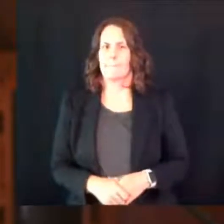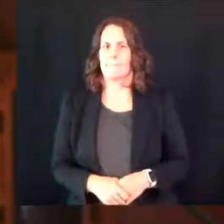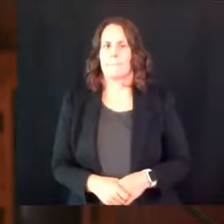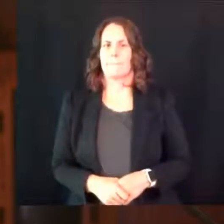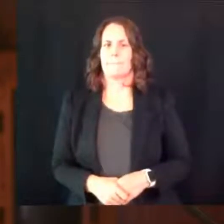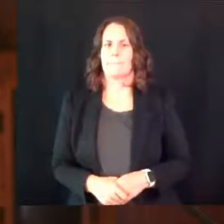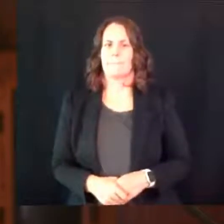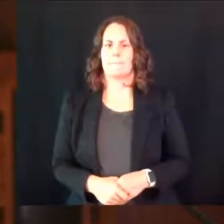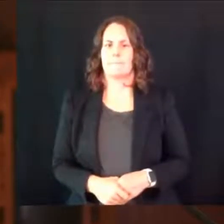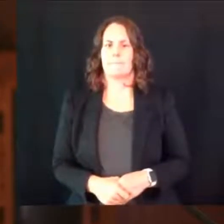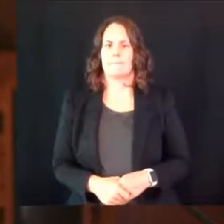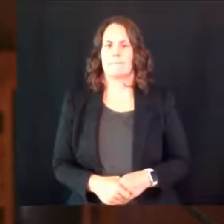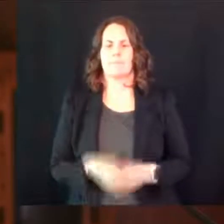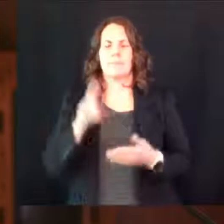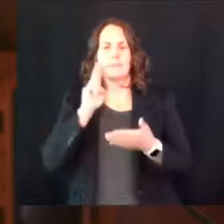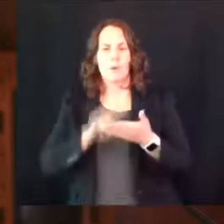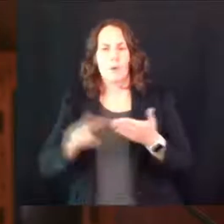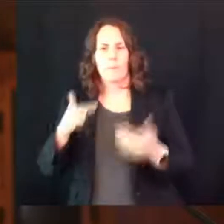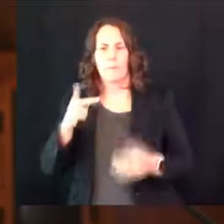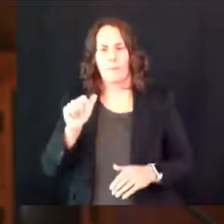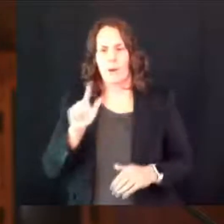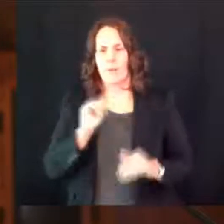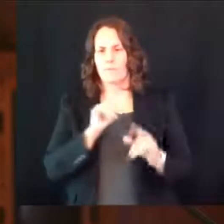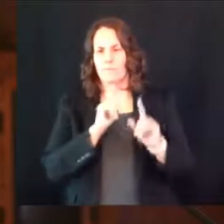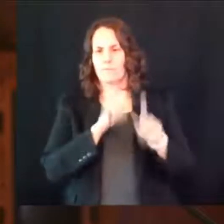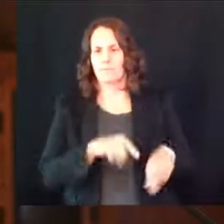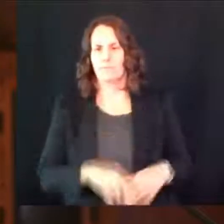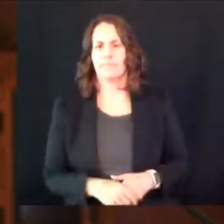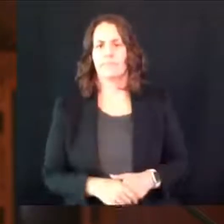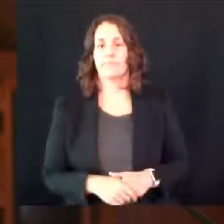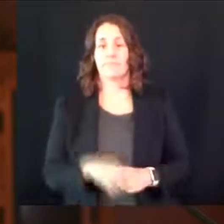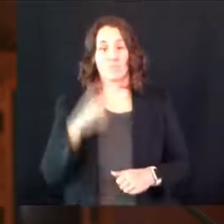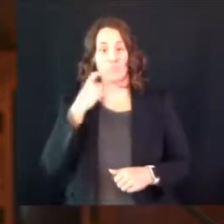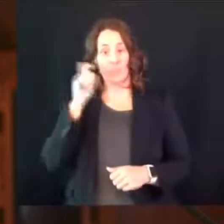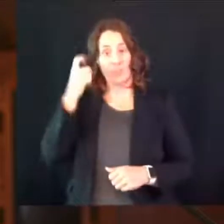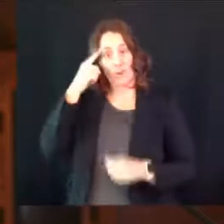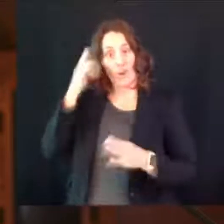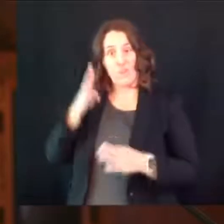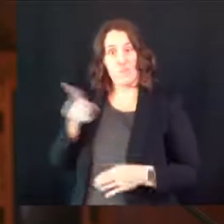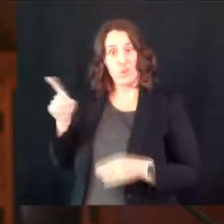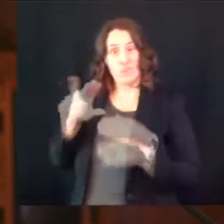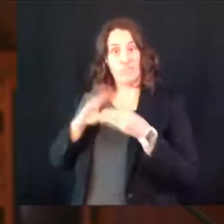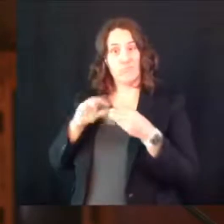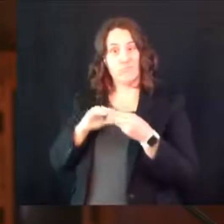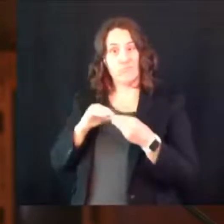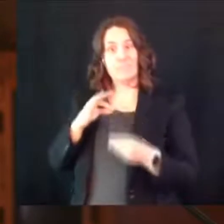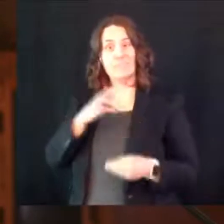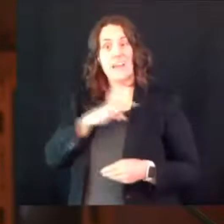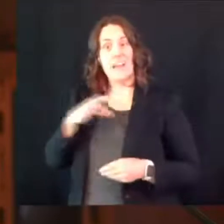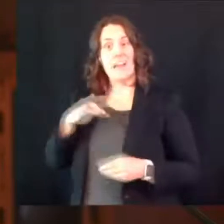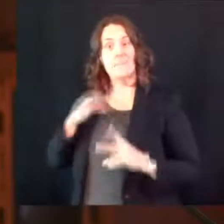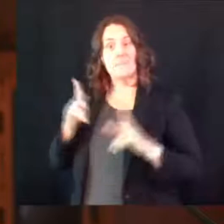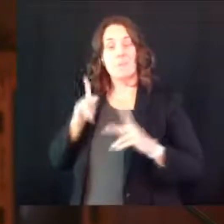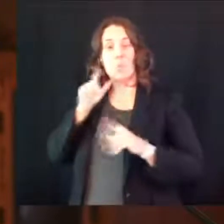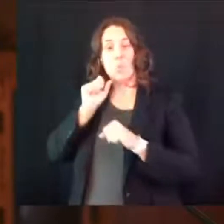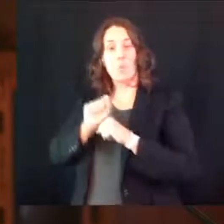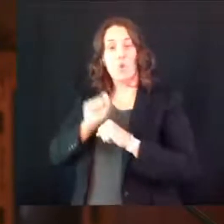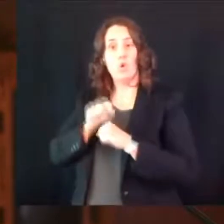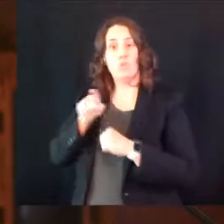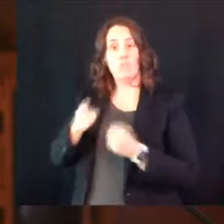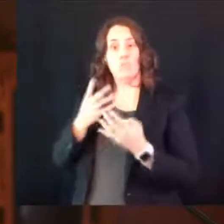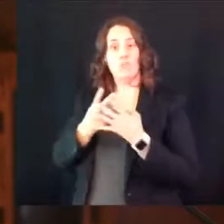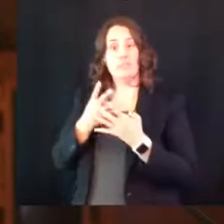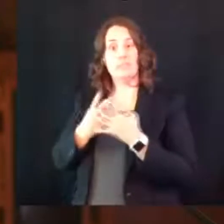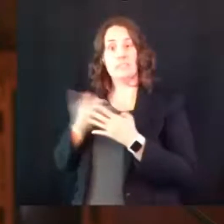home workers, for healthcare workers, for corrections workers. Because of the intense community spread we are